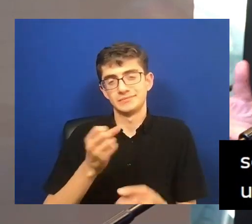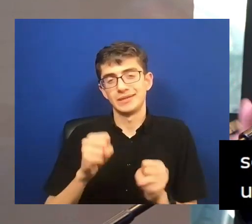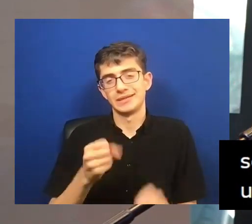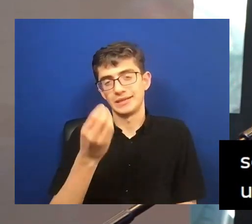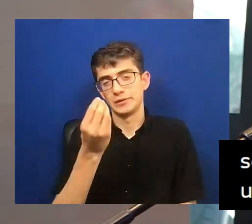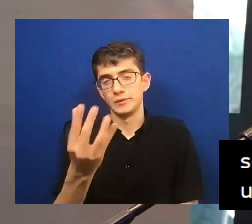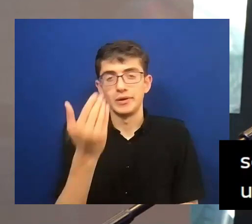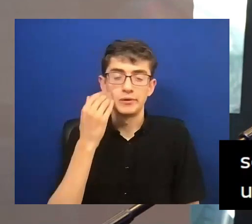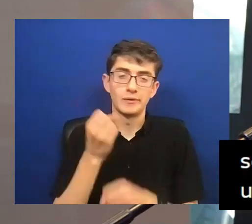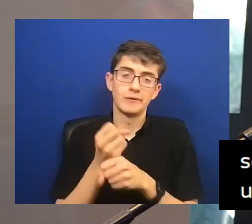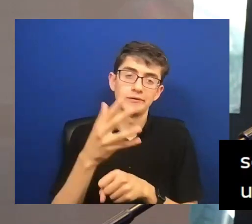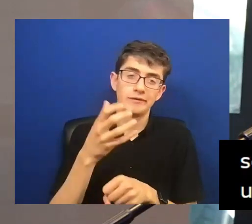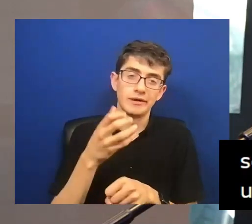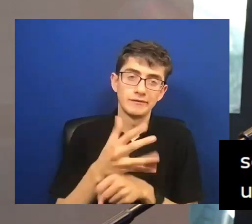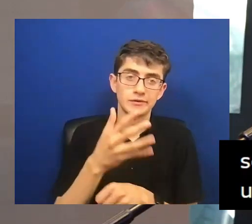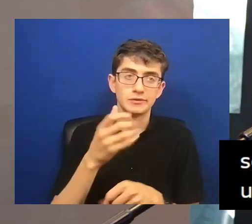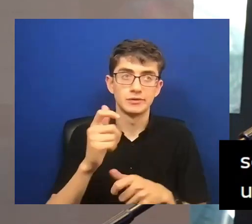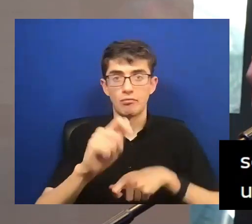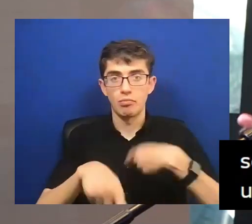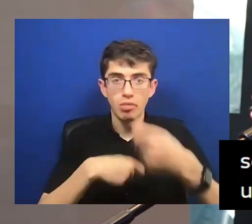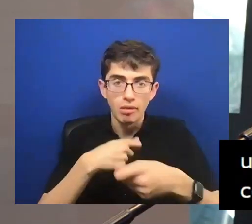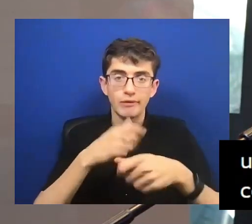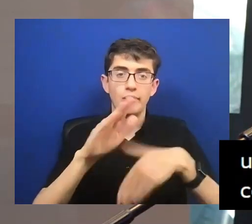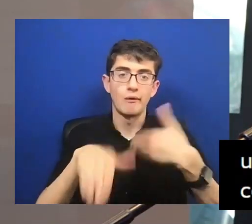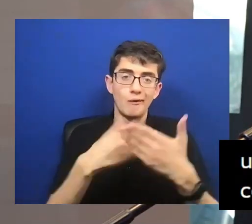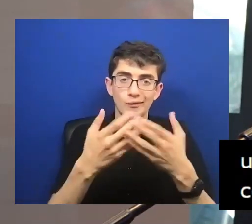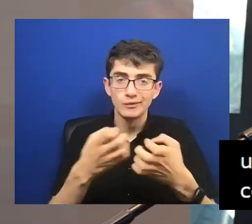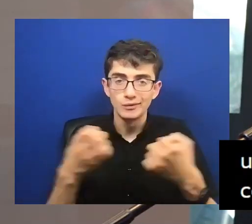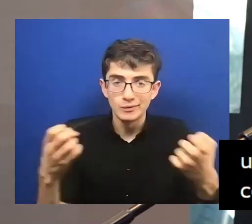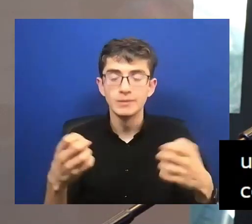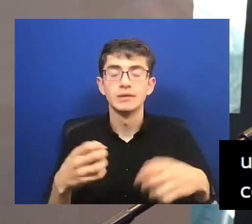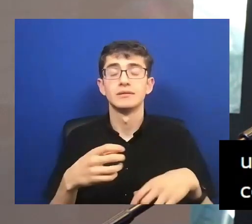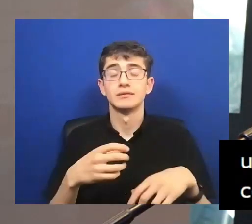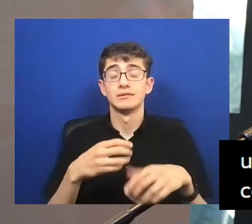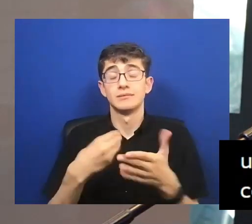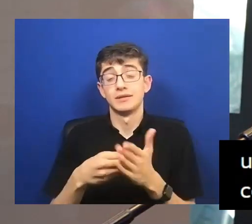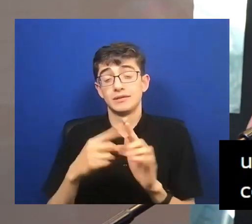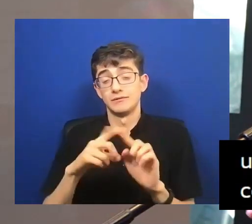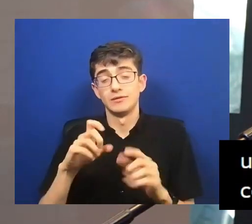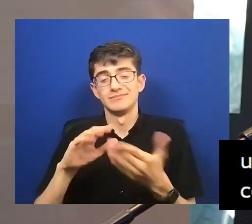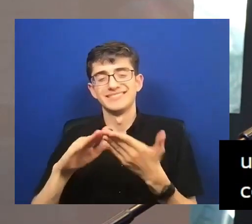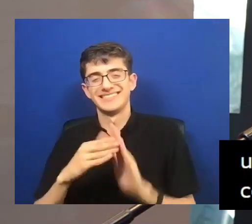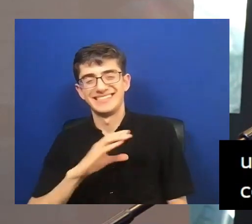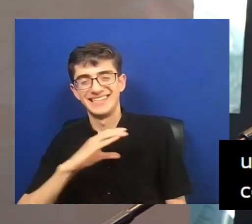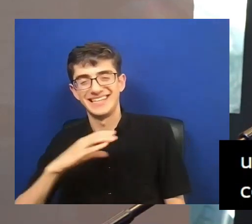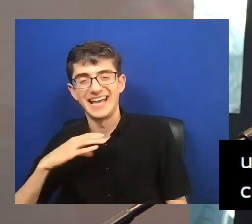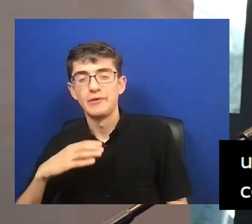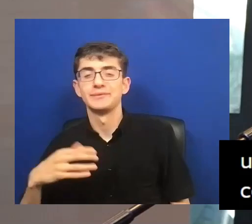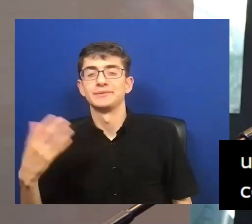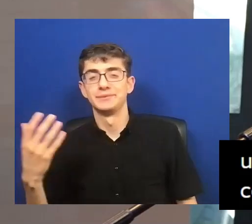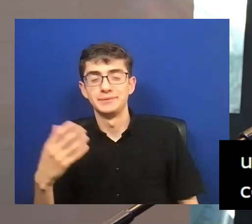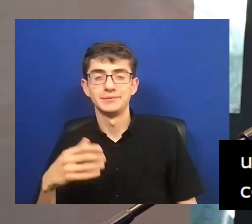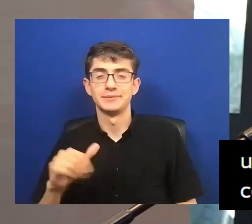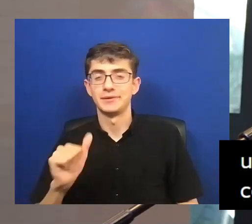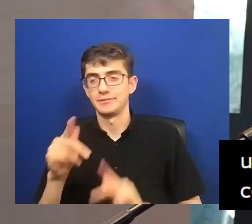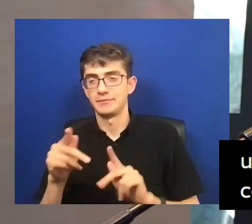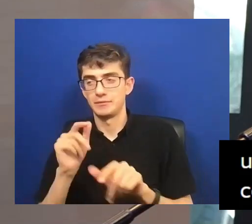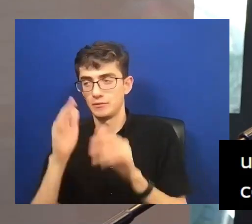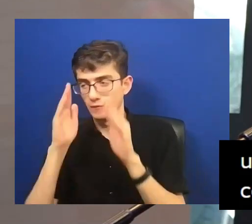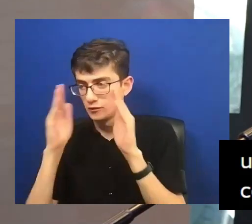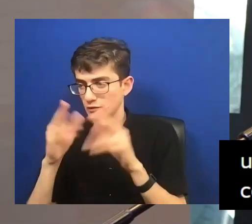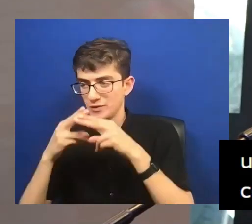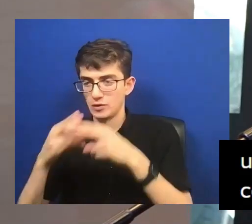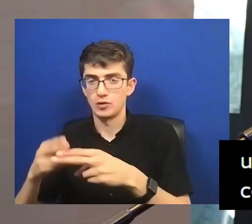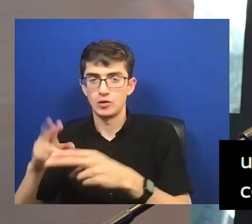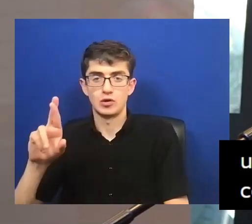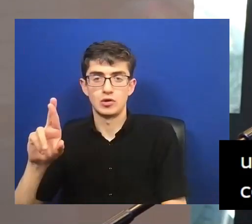you need all new equipment, it mostly comes from the city council or others that are working on what we call Reso A. It doesn't